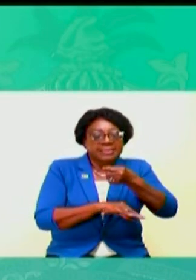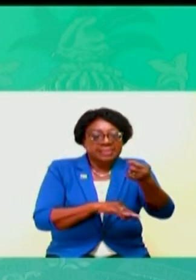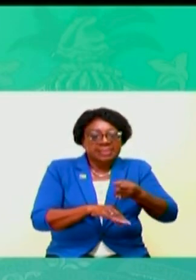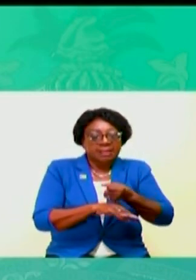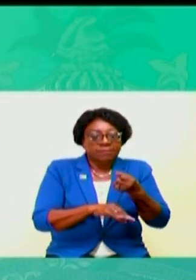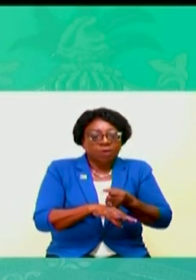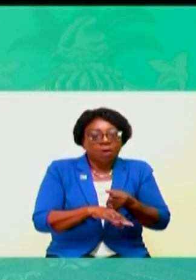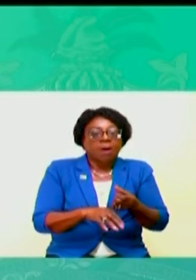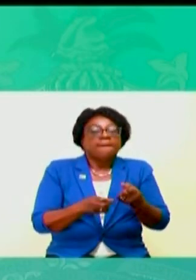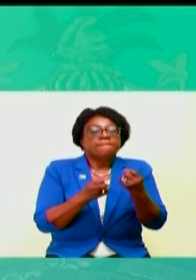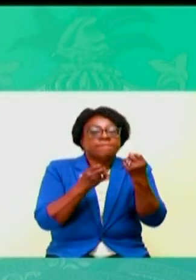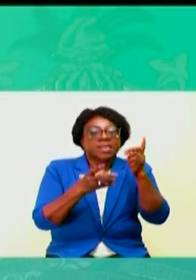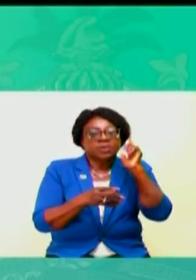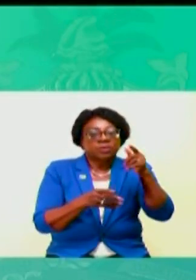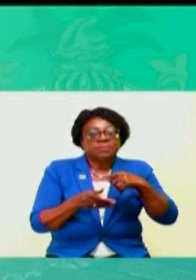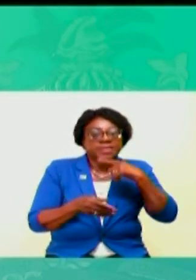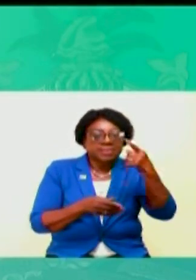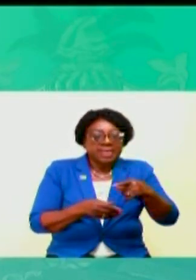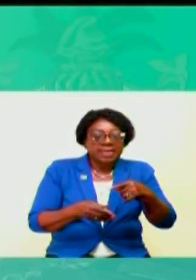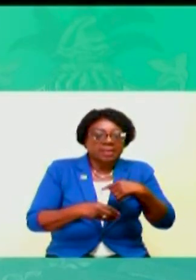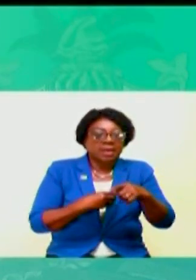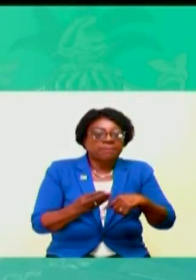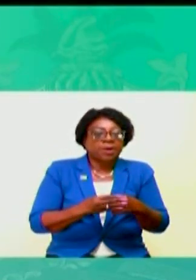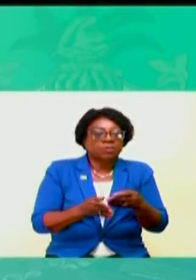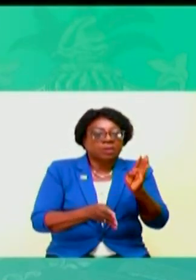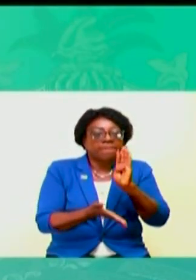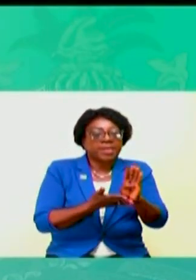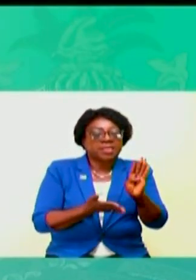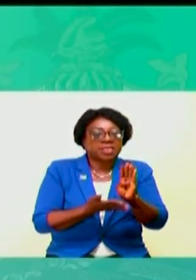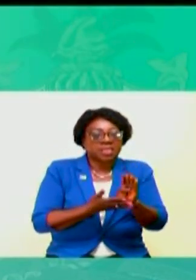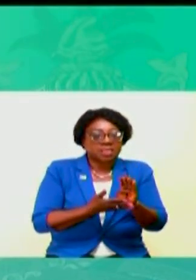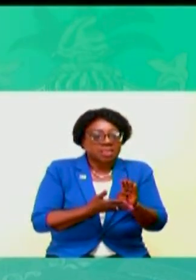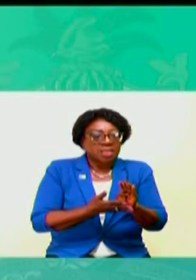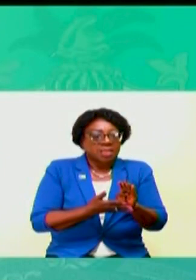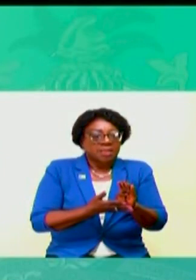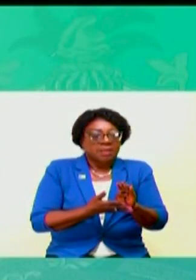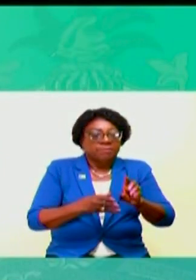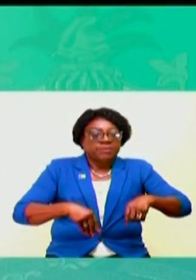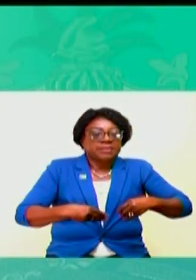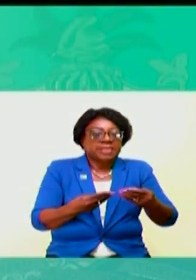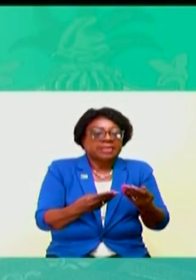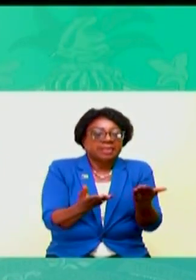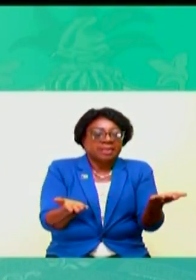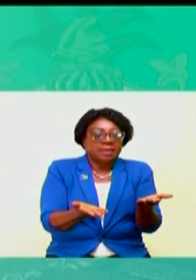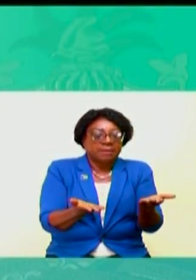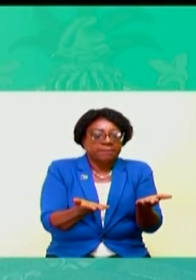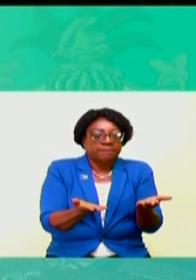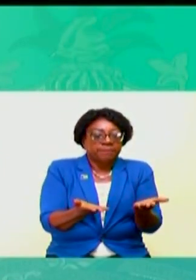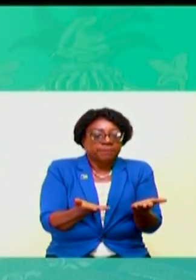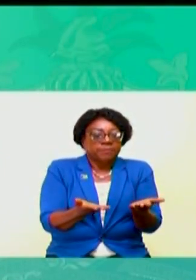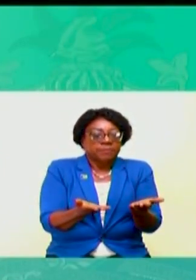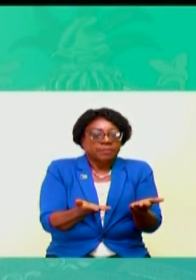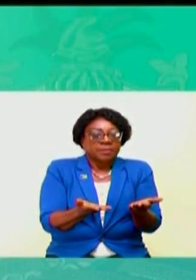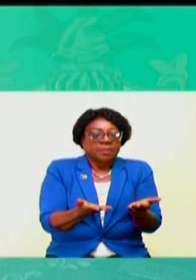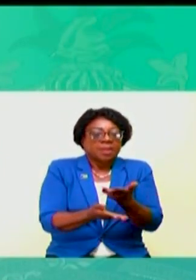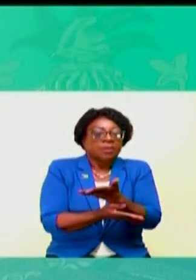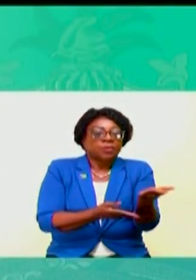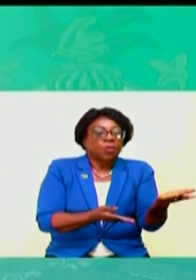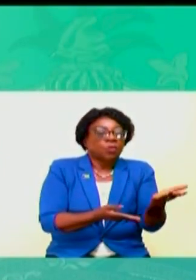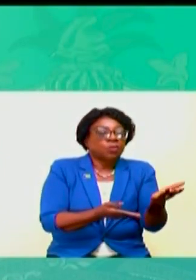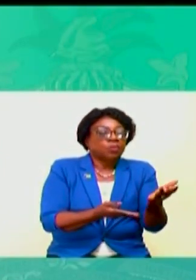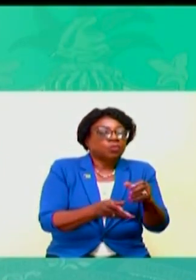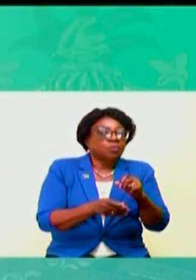be said about the budget presented by the Honorable Prime Minister and the Minister of Finance. Undoubtedly, those who wrecked